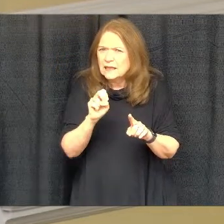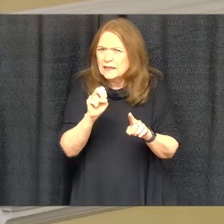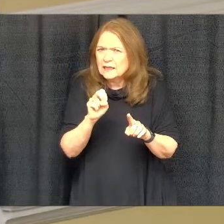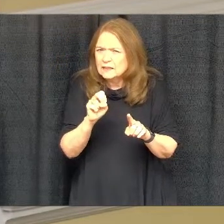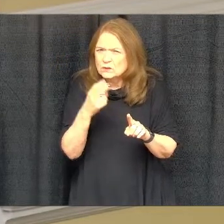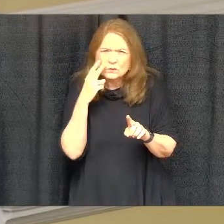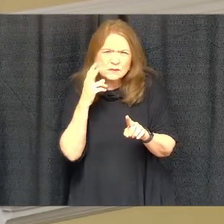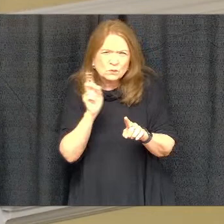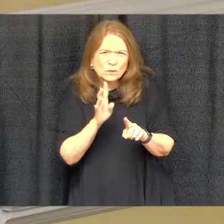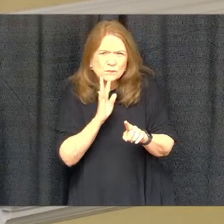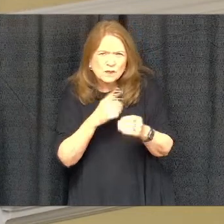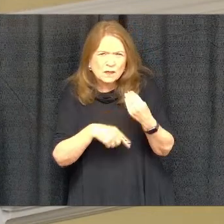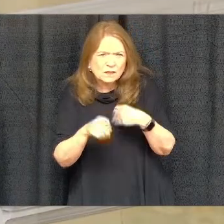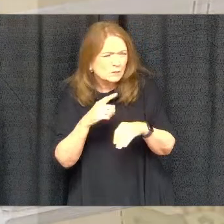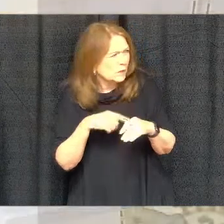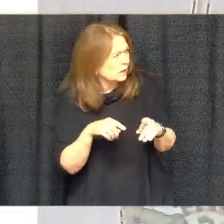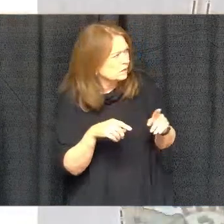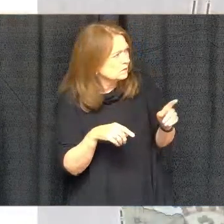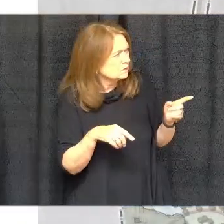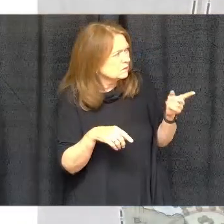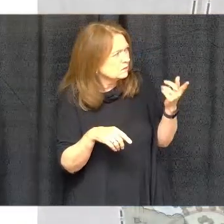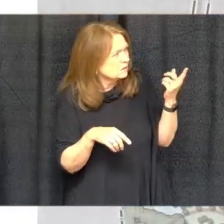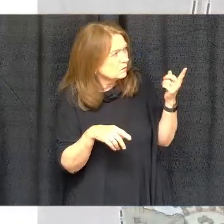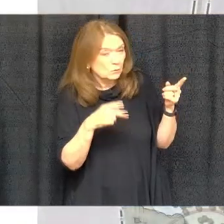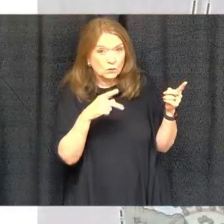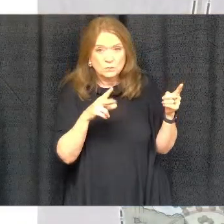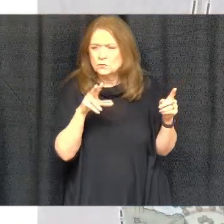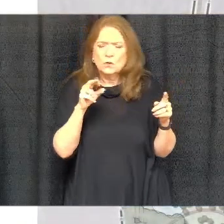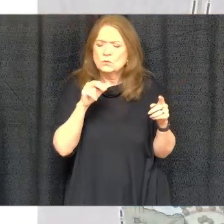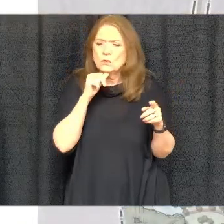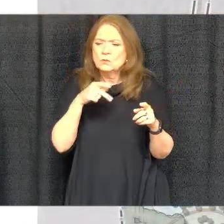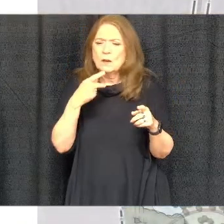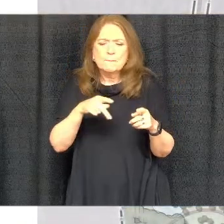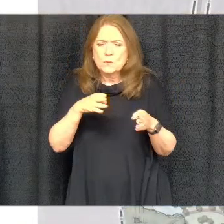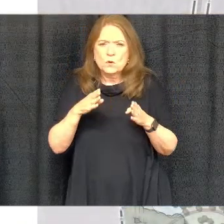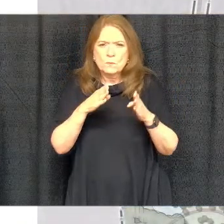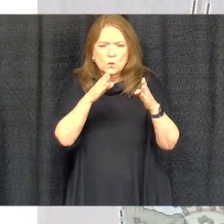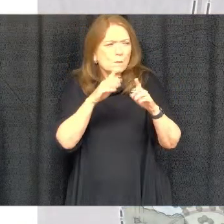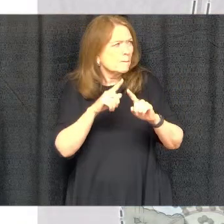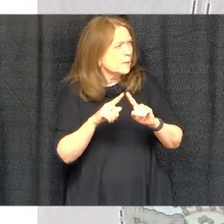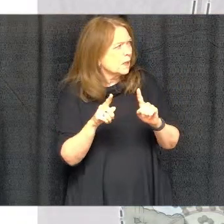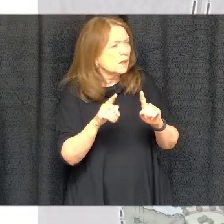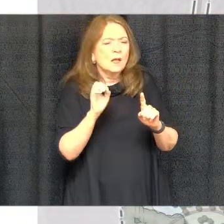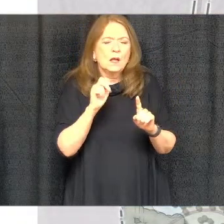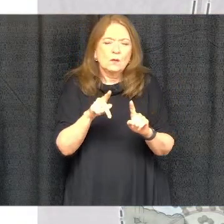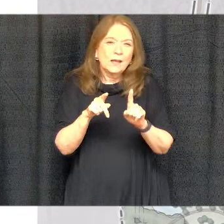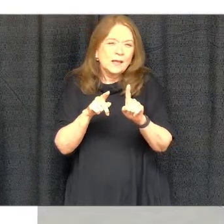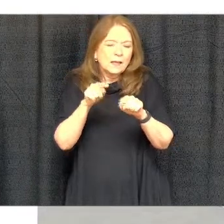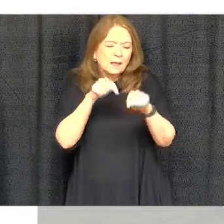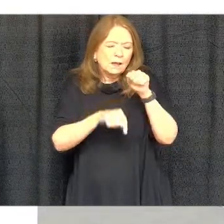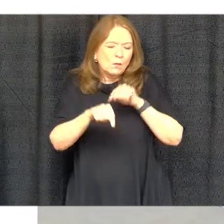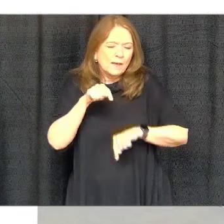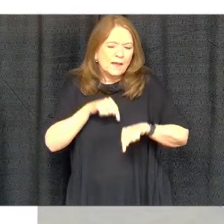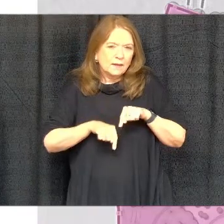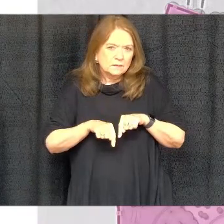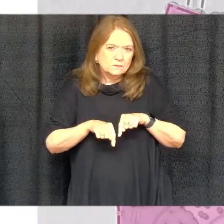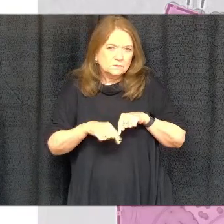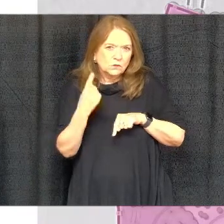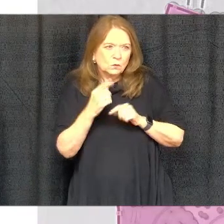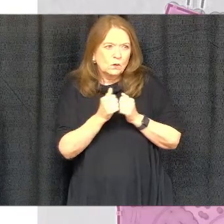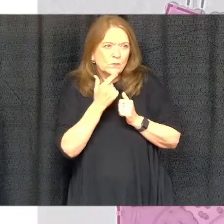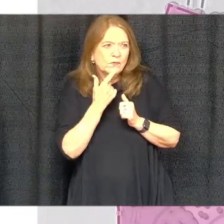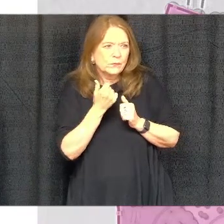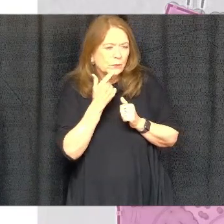You see what I'm In talking the about? purple, No, not where the purple is. Right. Okay, can you go back to the one with the